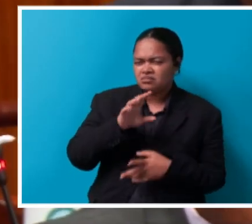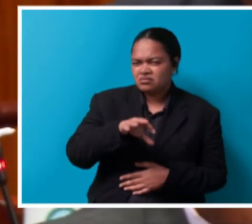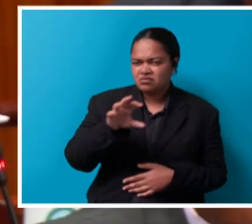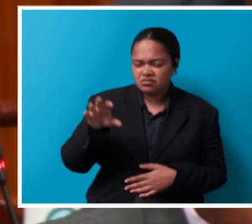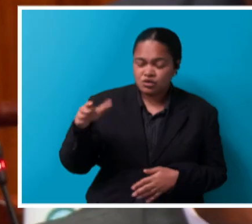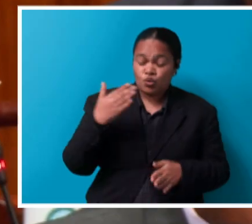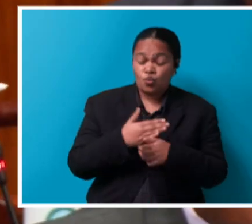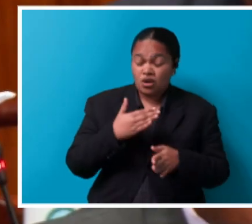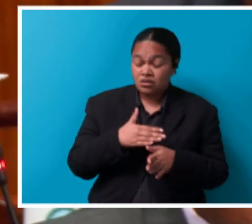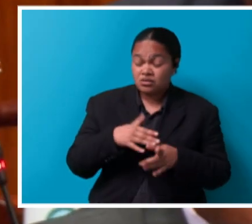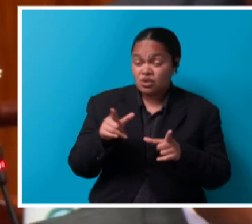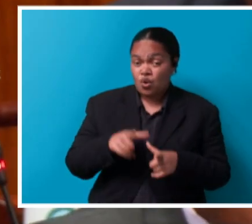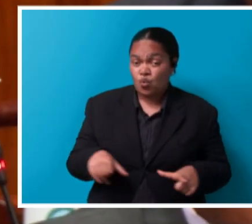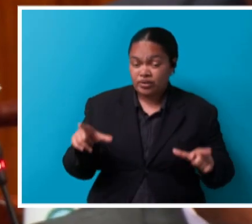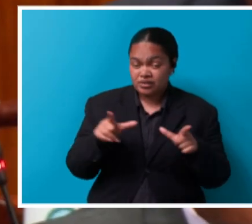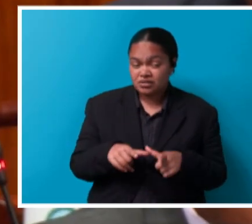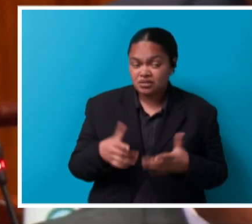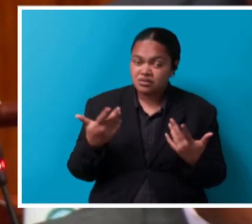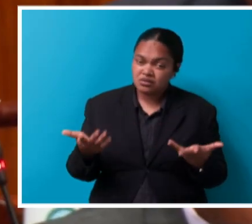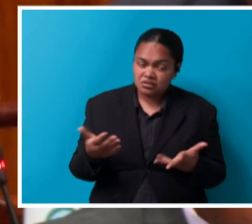workers are located, we